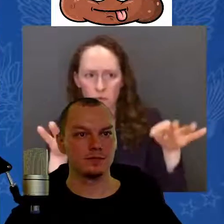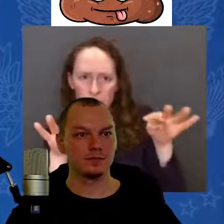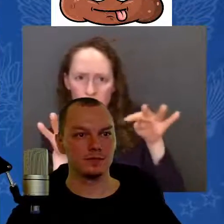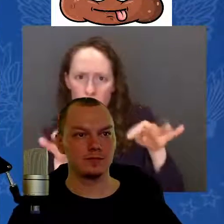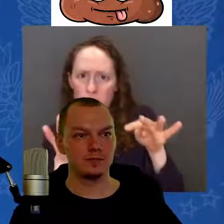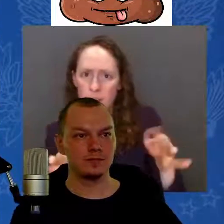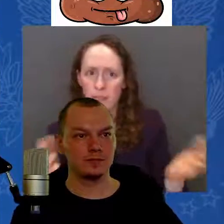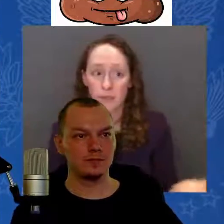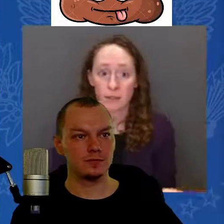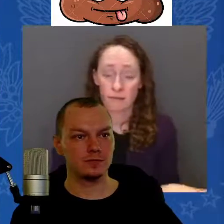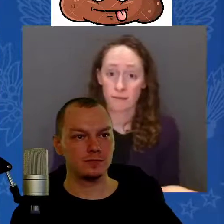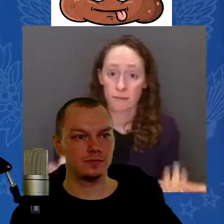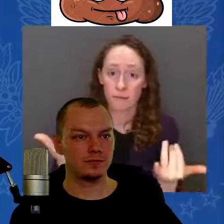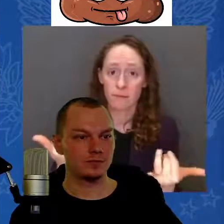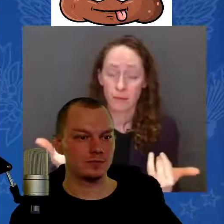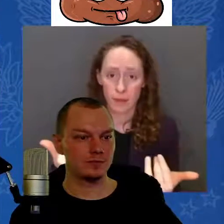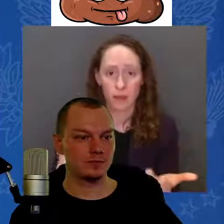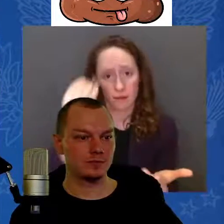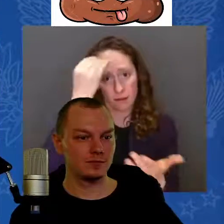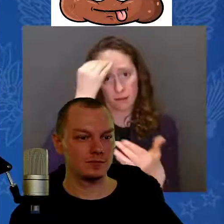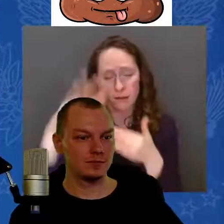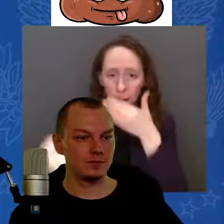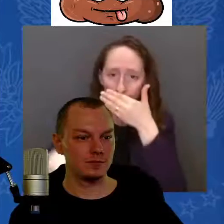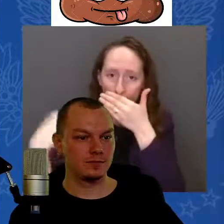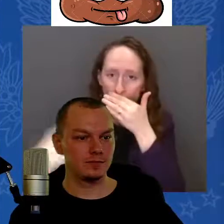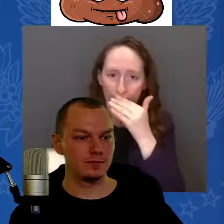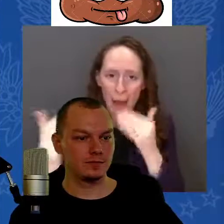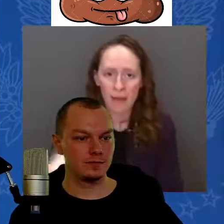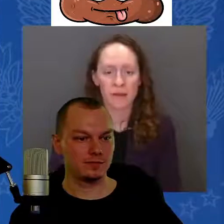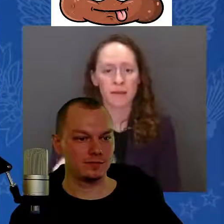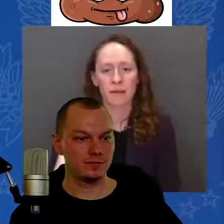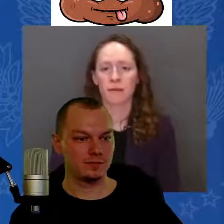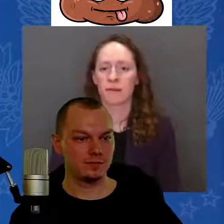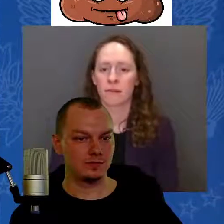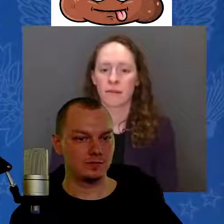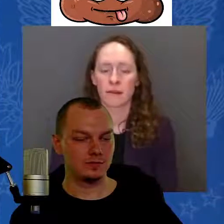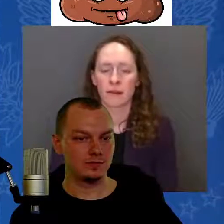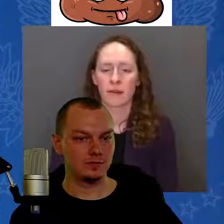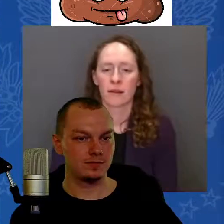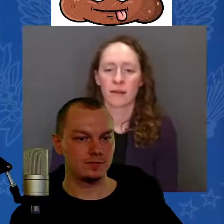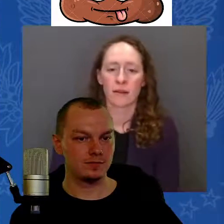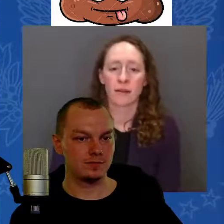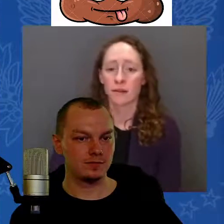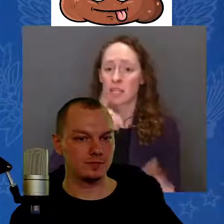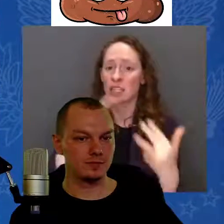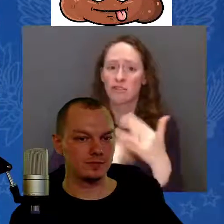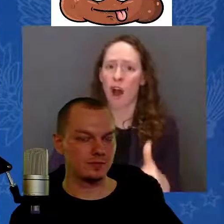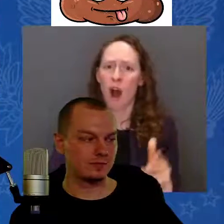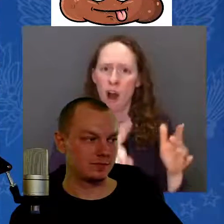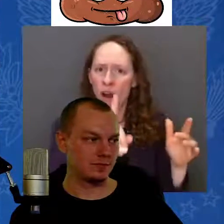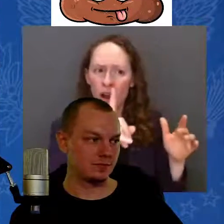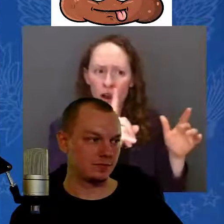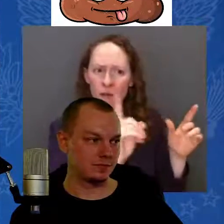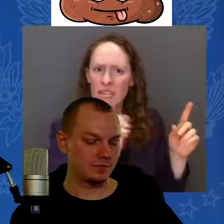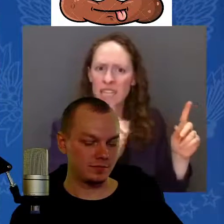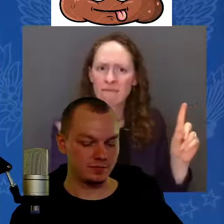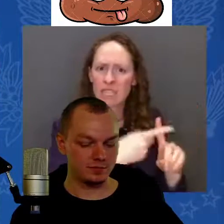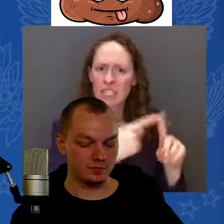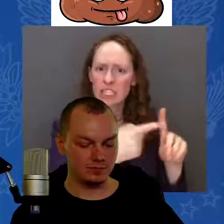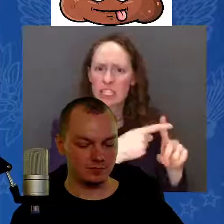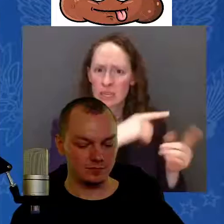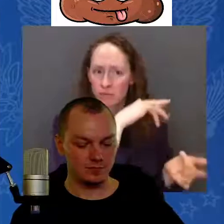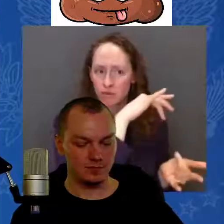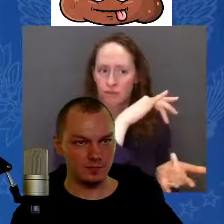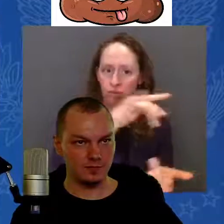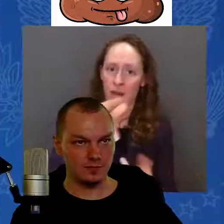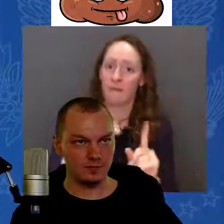state on our western border, right over the Mississippi River, which is not very far from here. but didn't actually exit our state until the